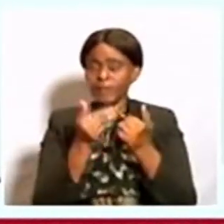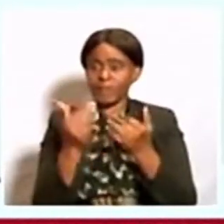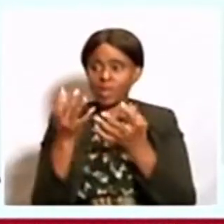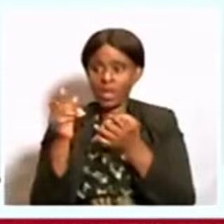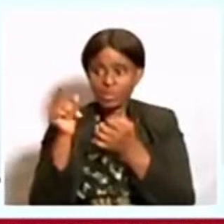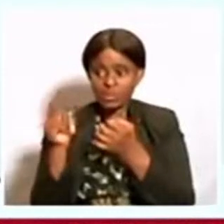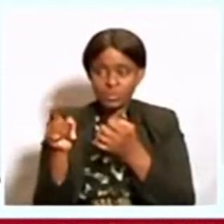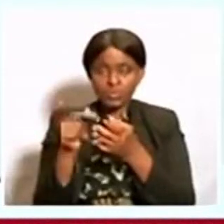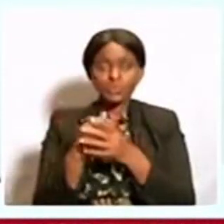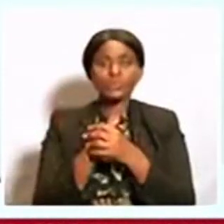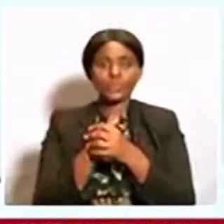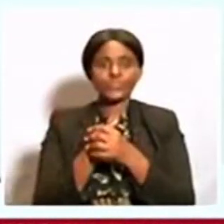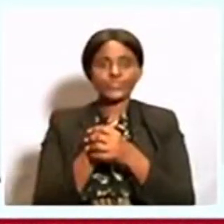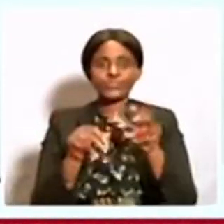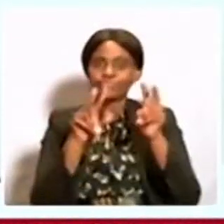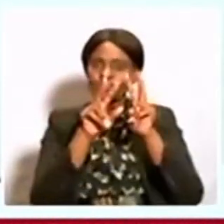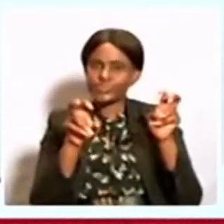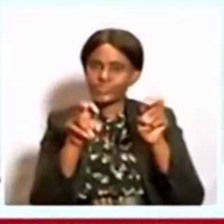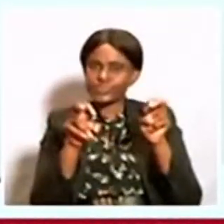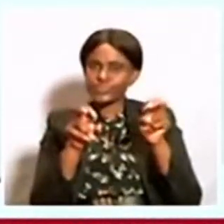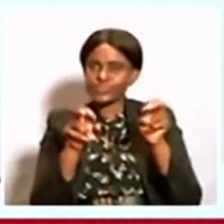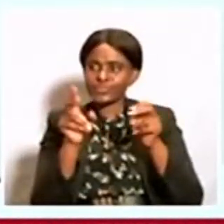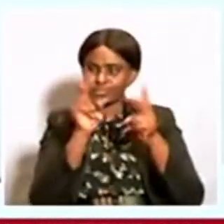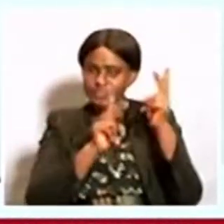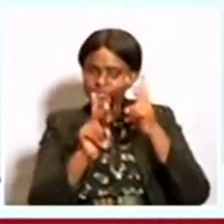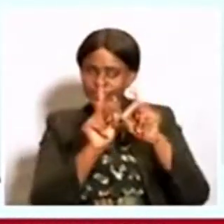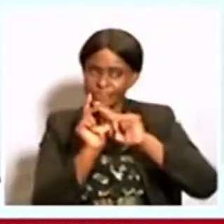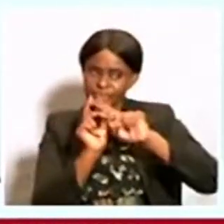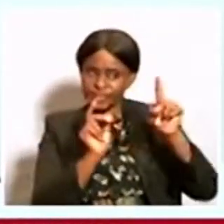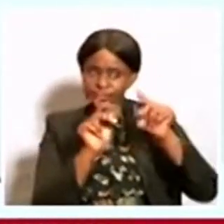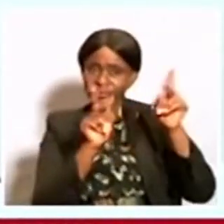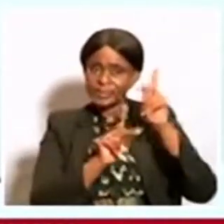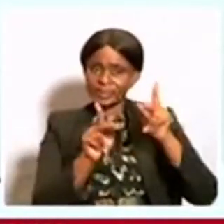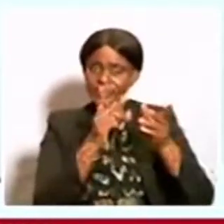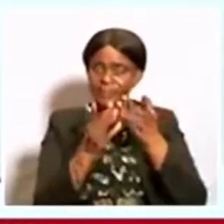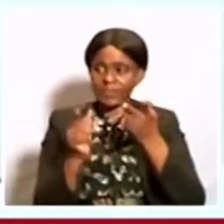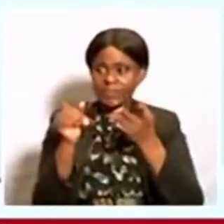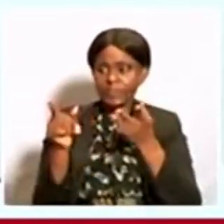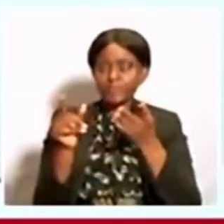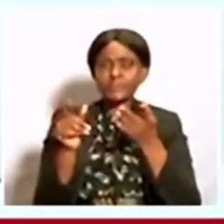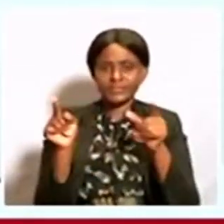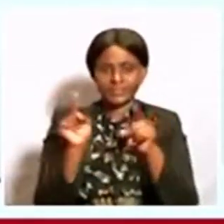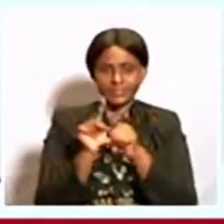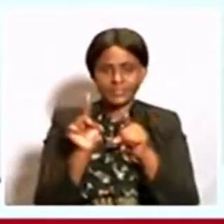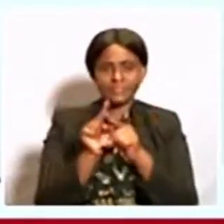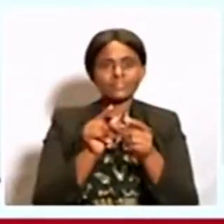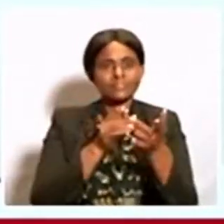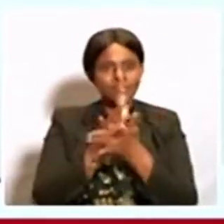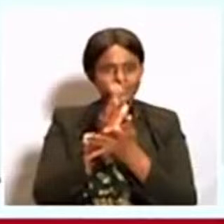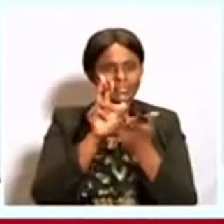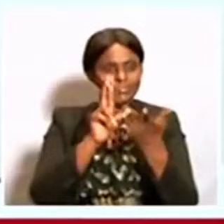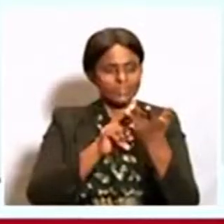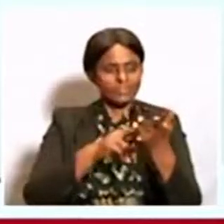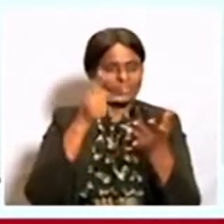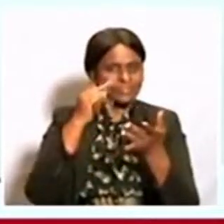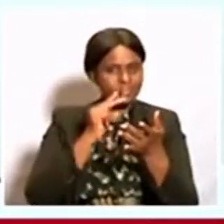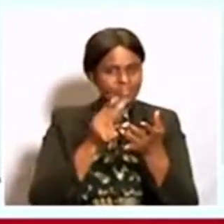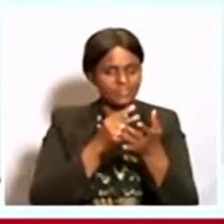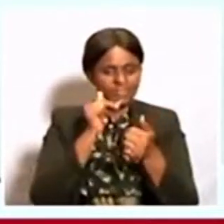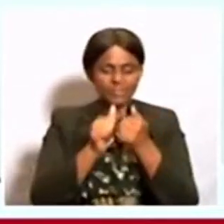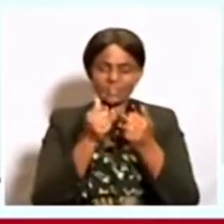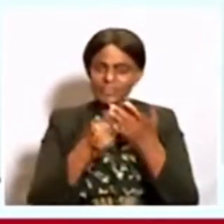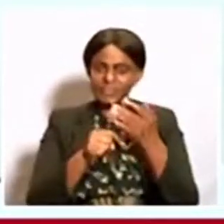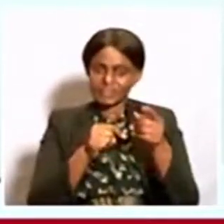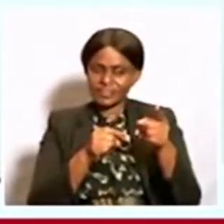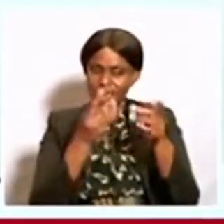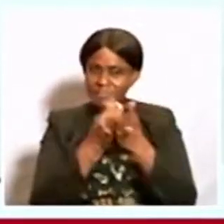to verify when you visit those people, probably, and then get the right record for us, because